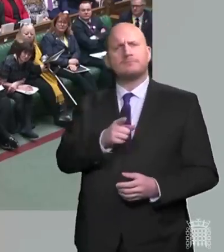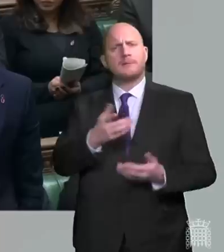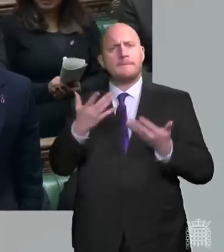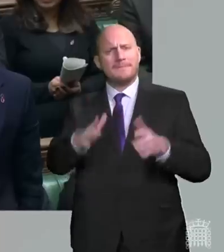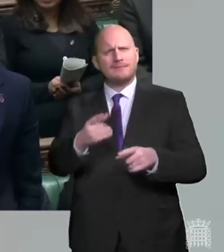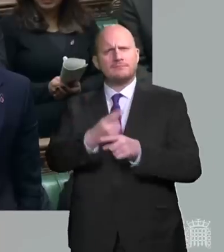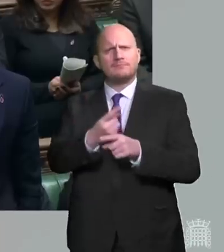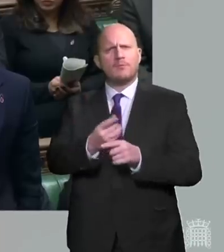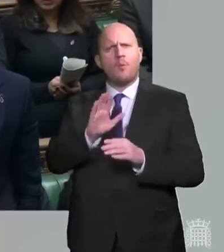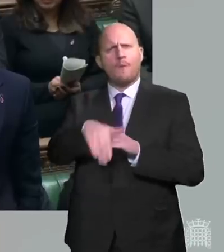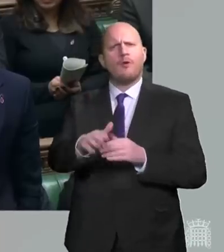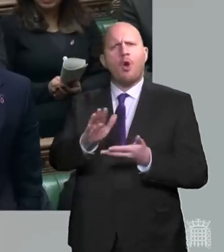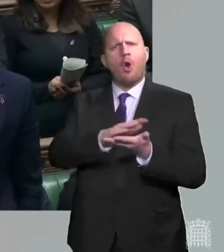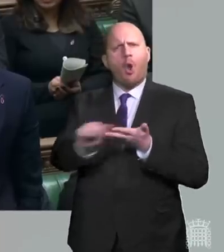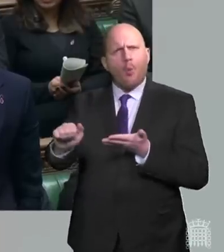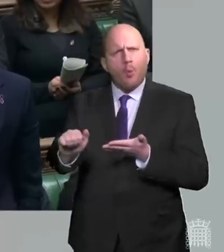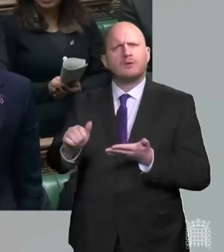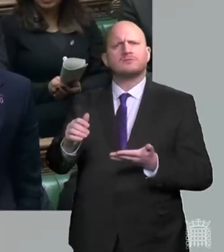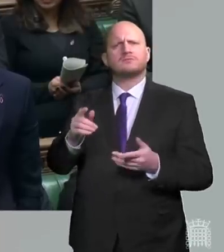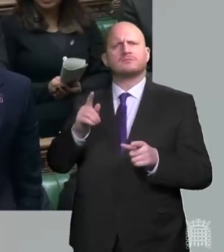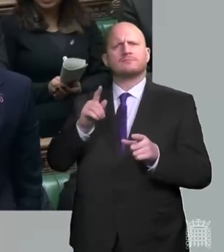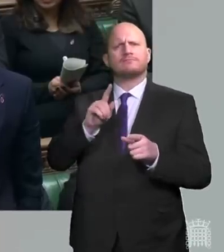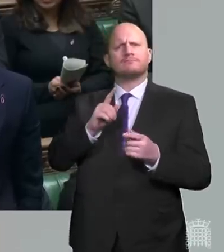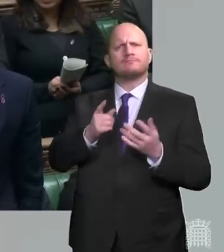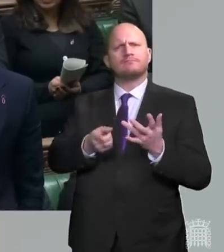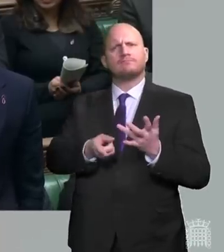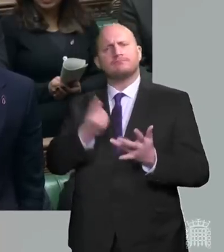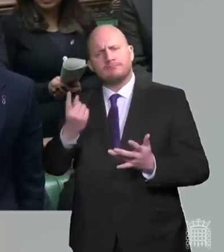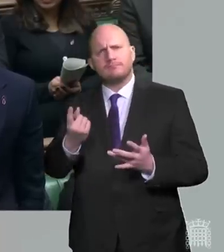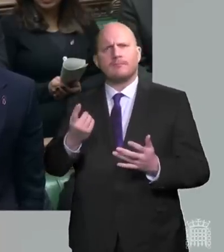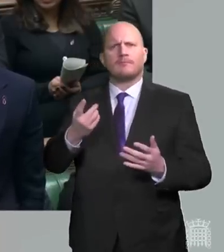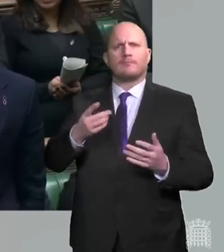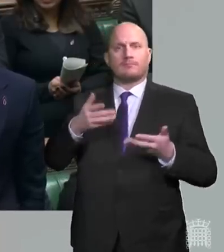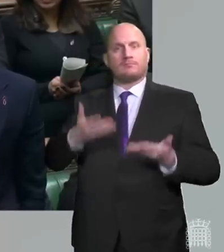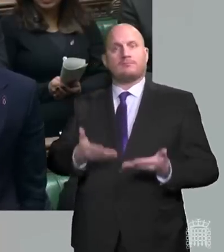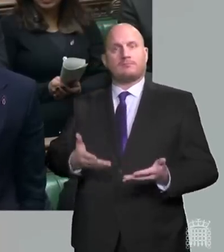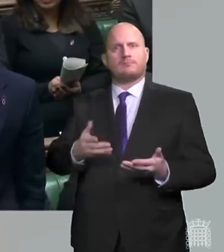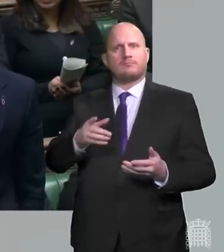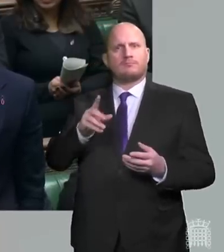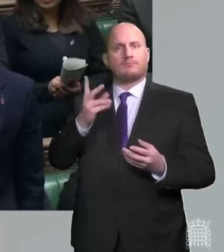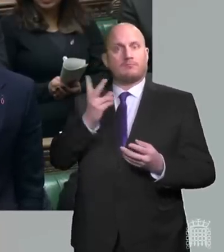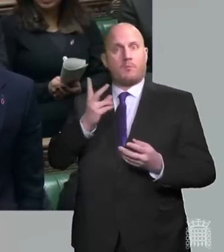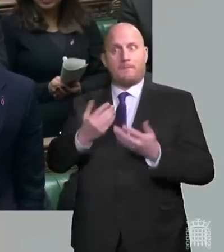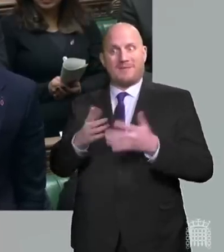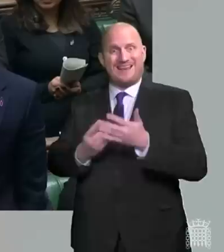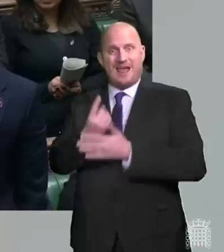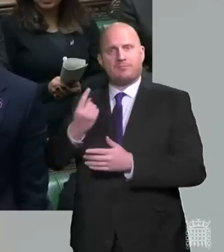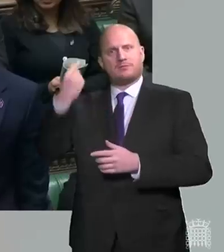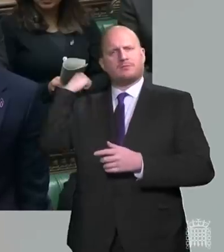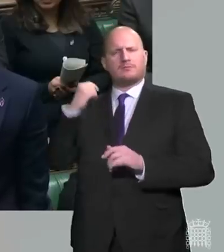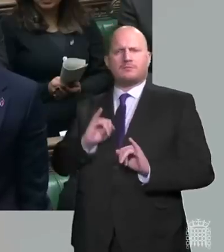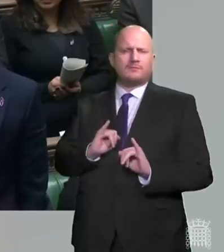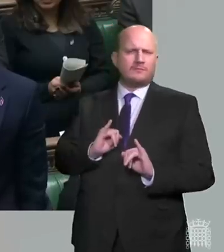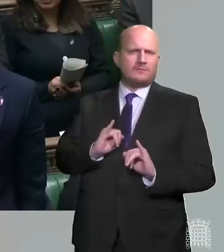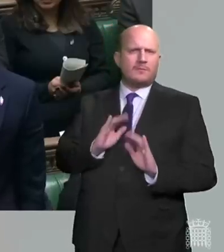Day. Truly horrific crimes that we must never forget and endeavour to ensure are never repeated. May I also send